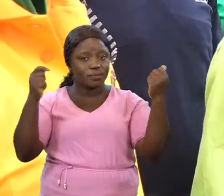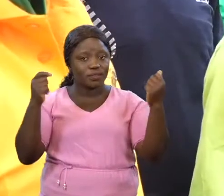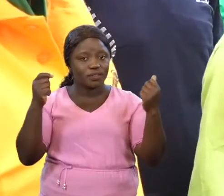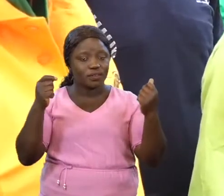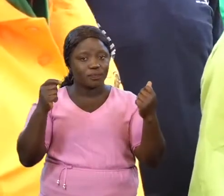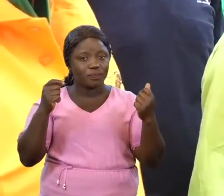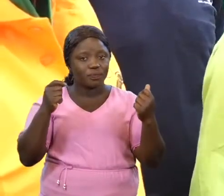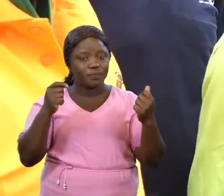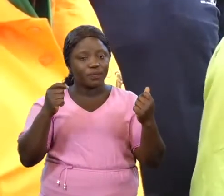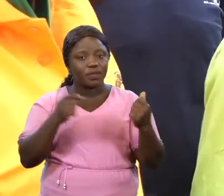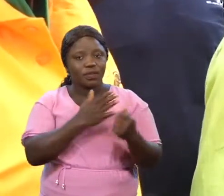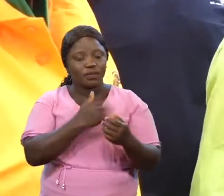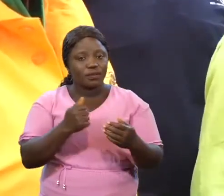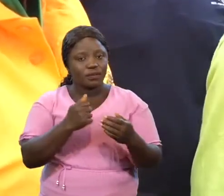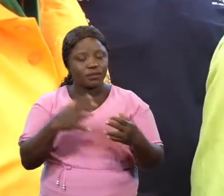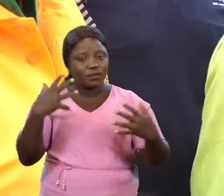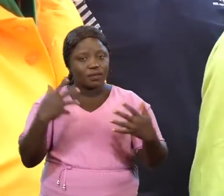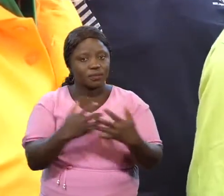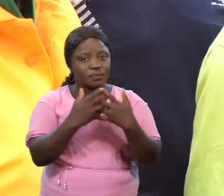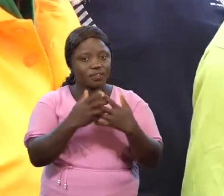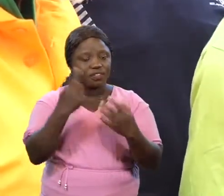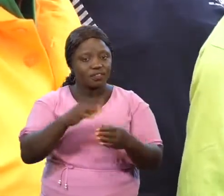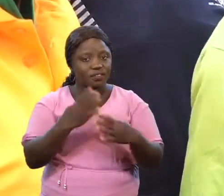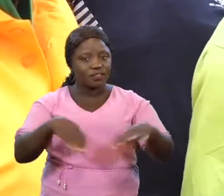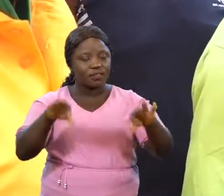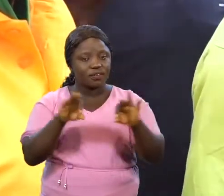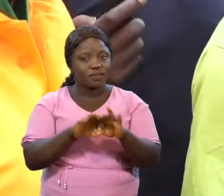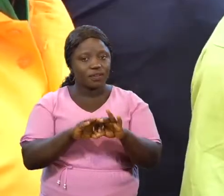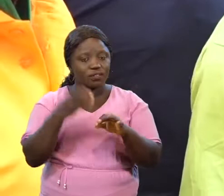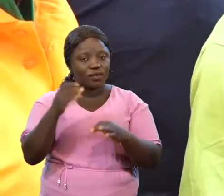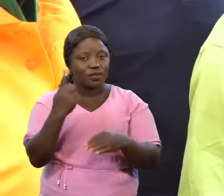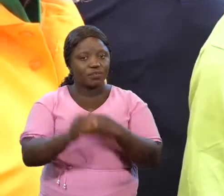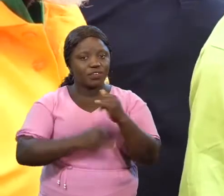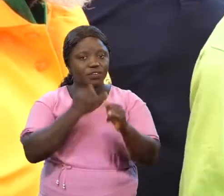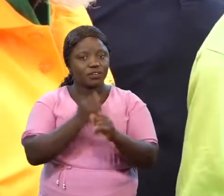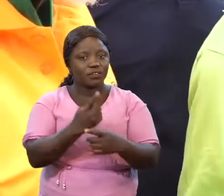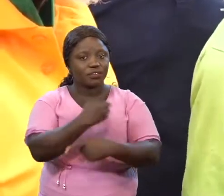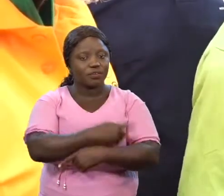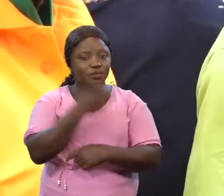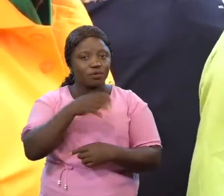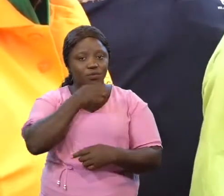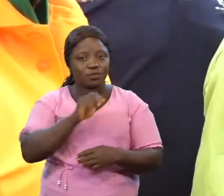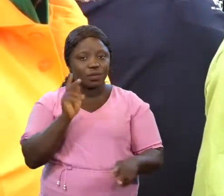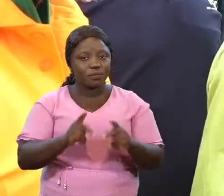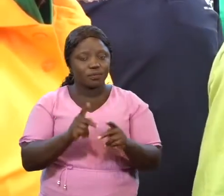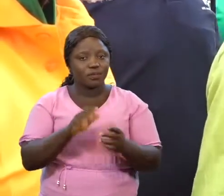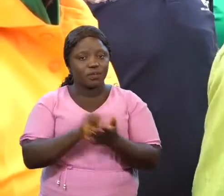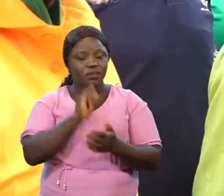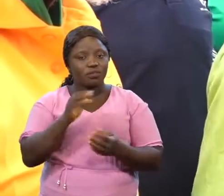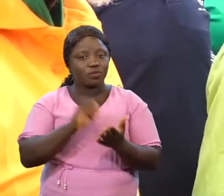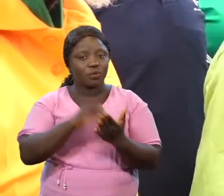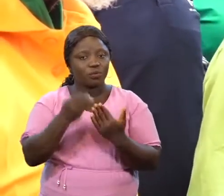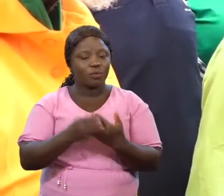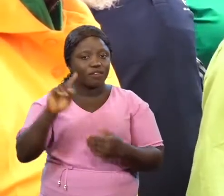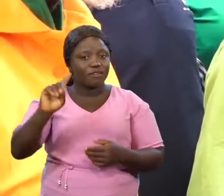really clashes and obliterates the significance of the International Day of Older Persons, which is October